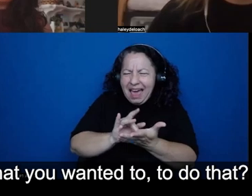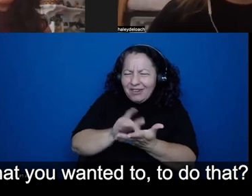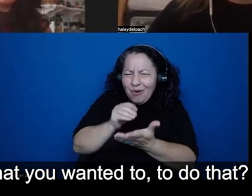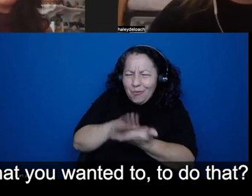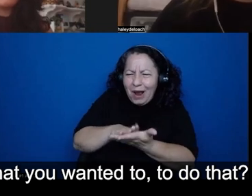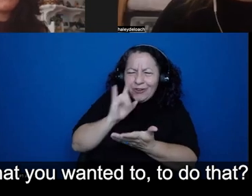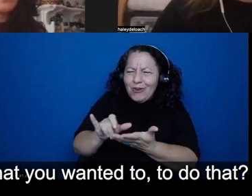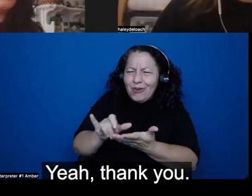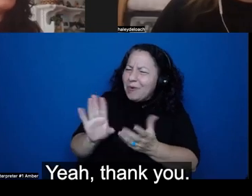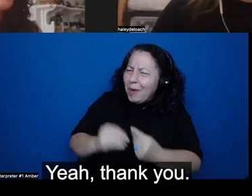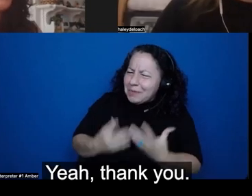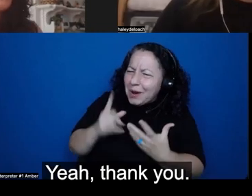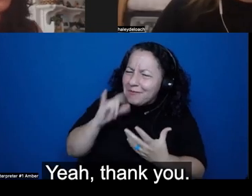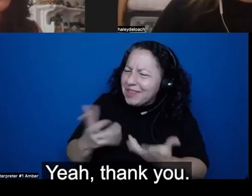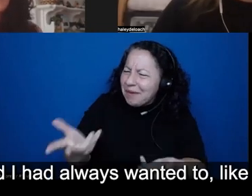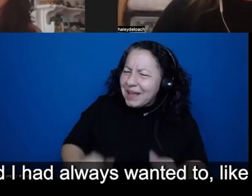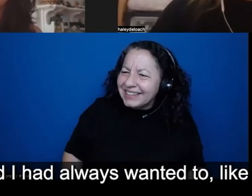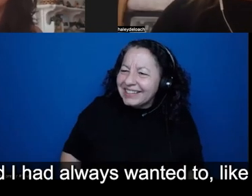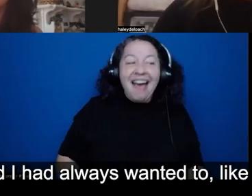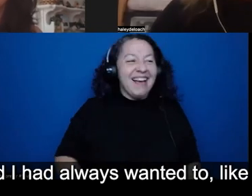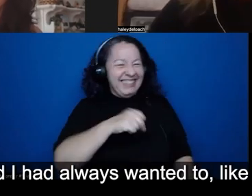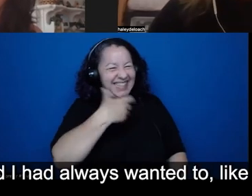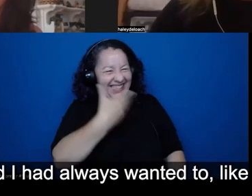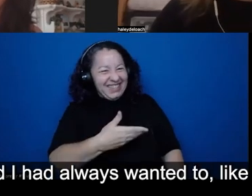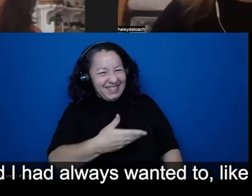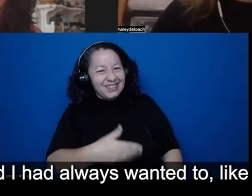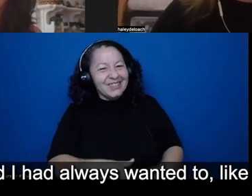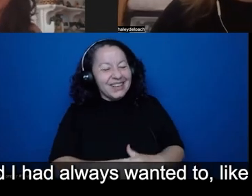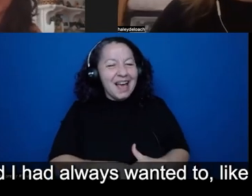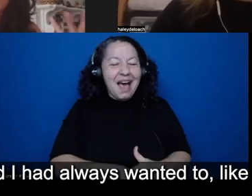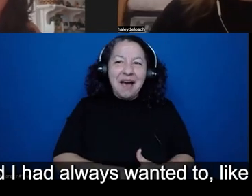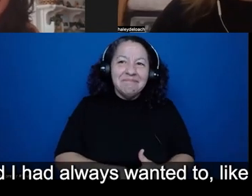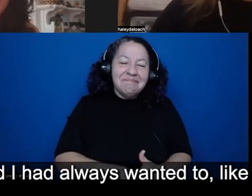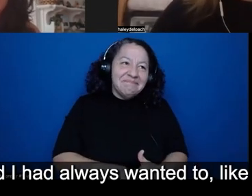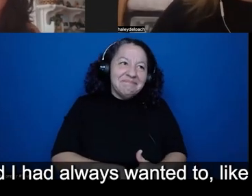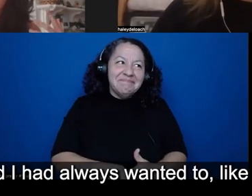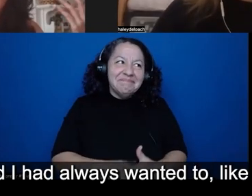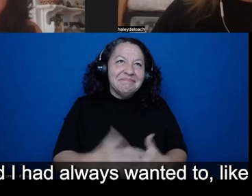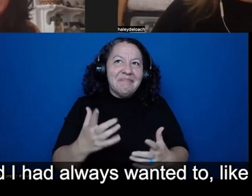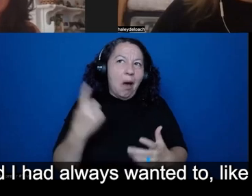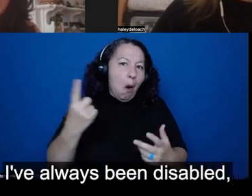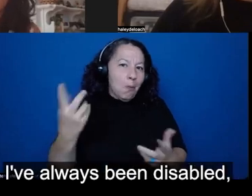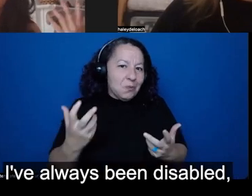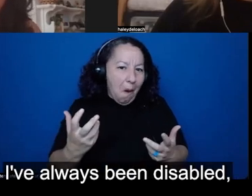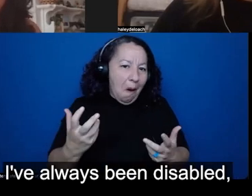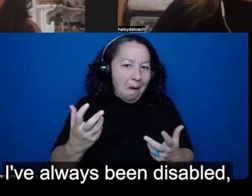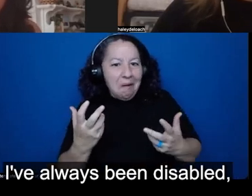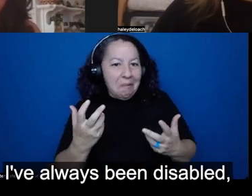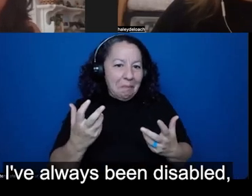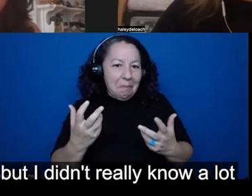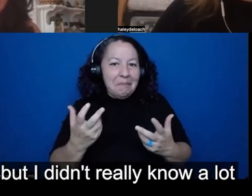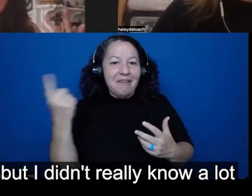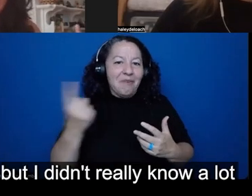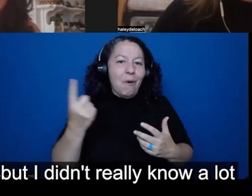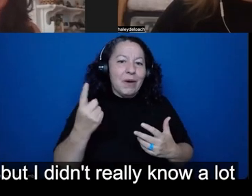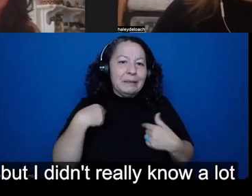do that? Yeah, thank you. I had always wanted to, like I've always been